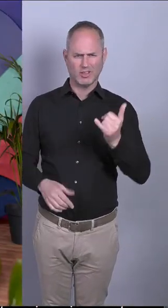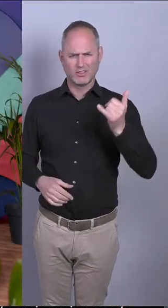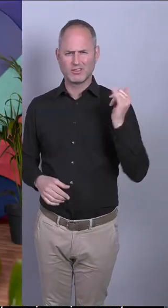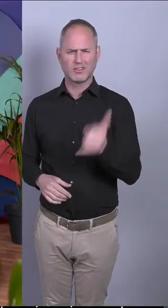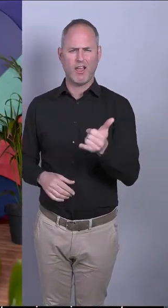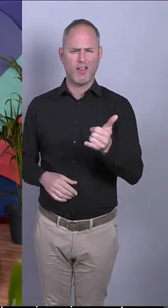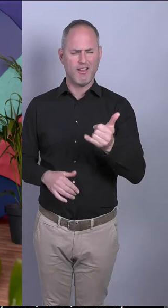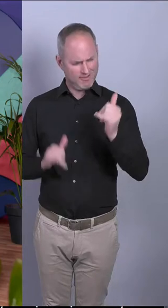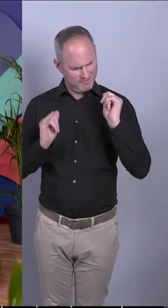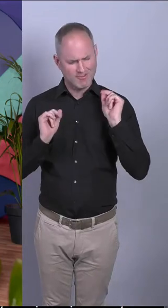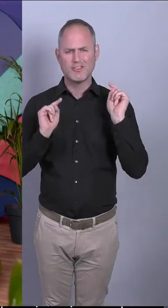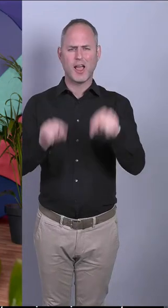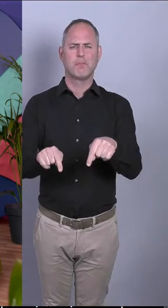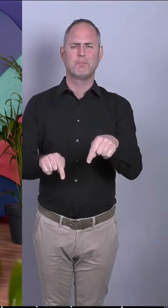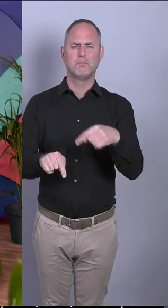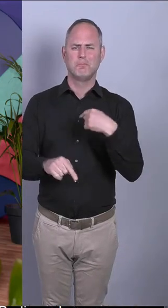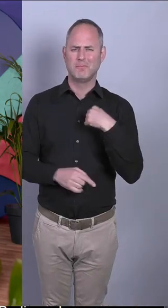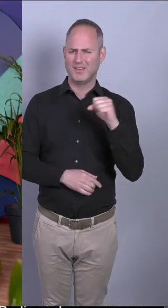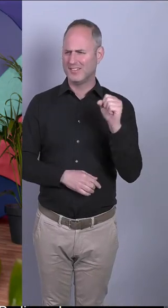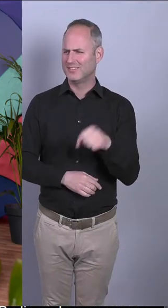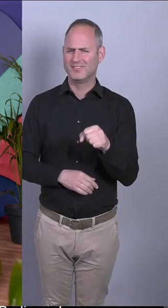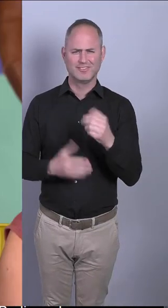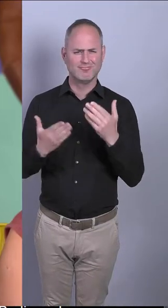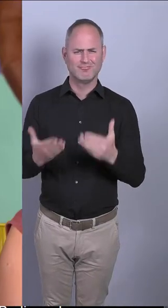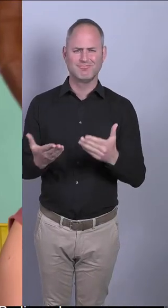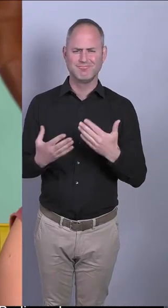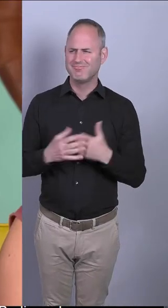Well, for me, I saw the publishing online,